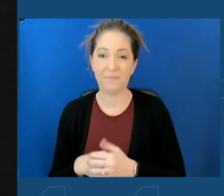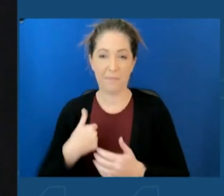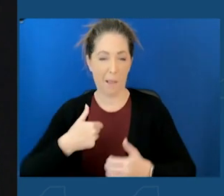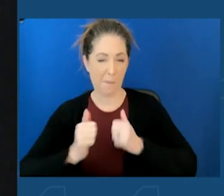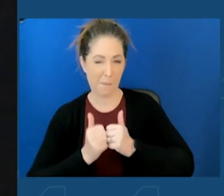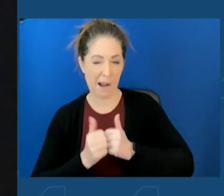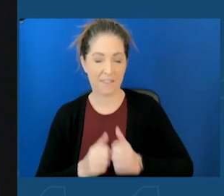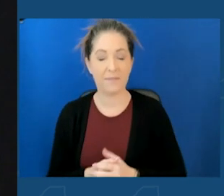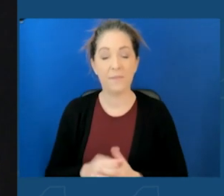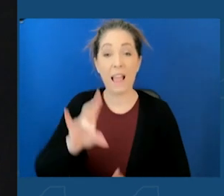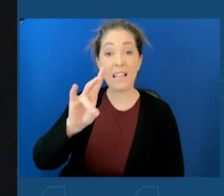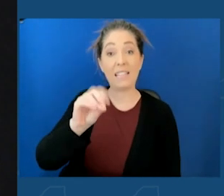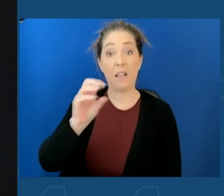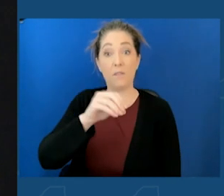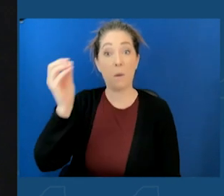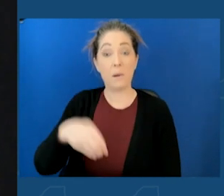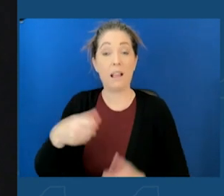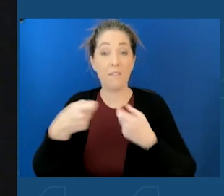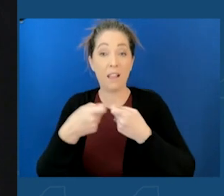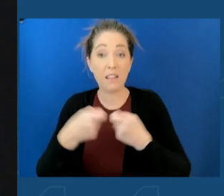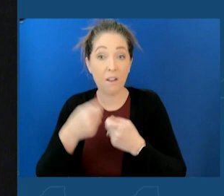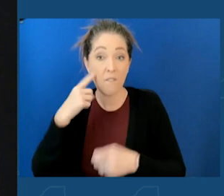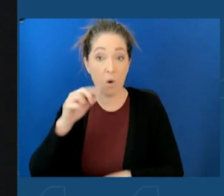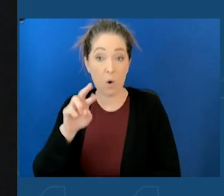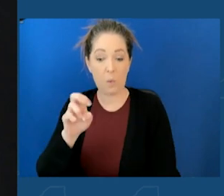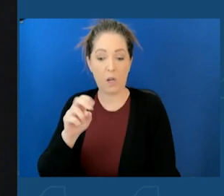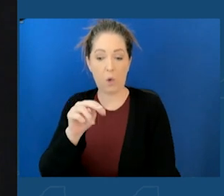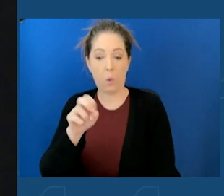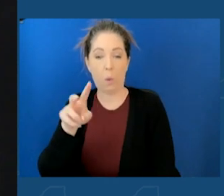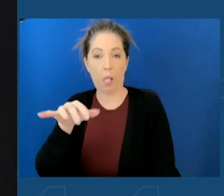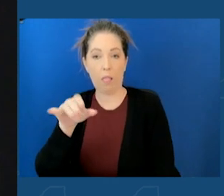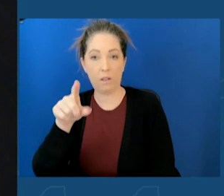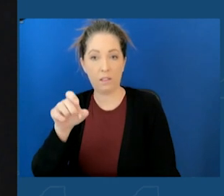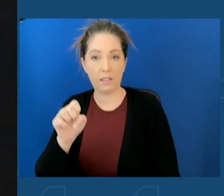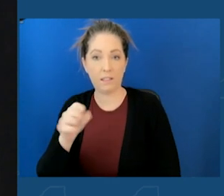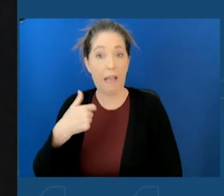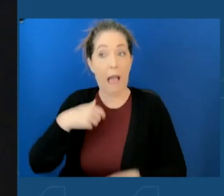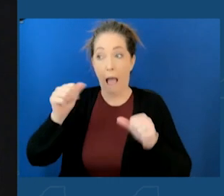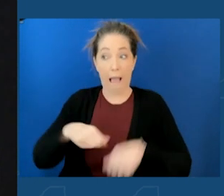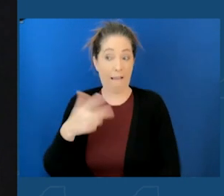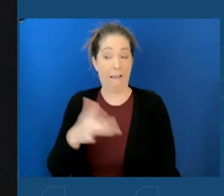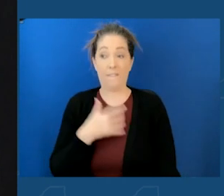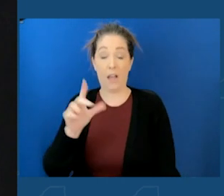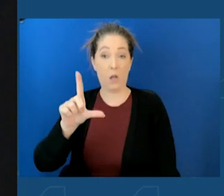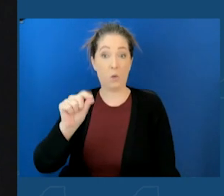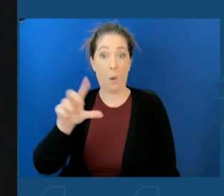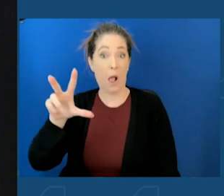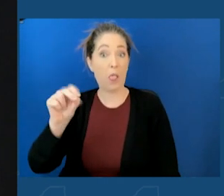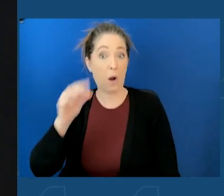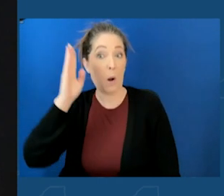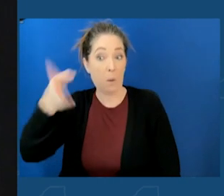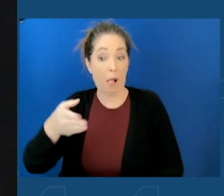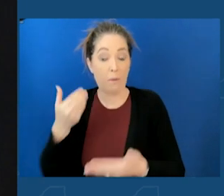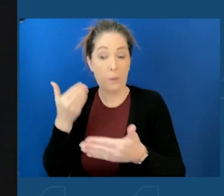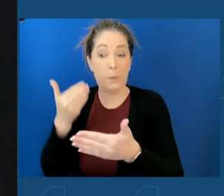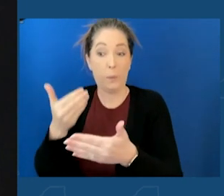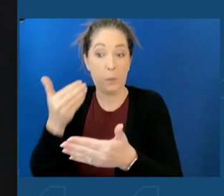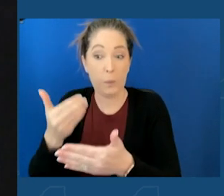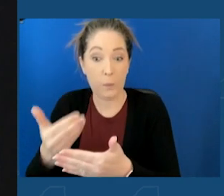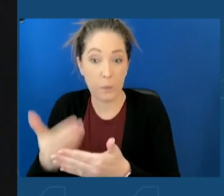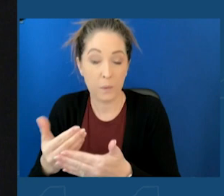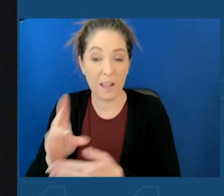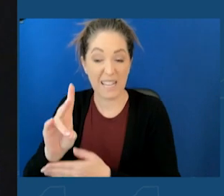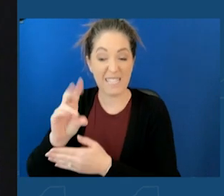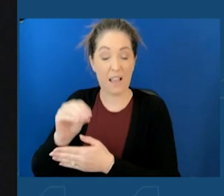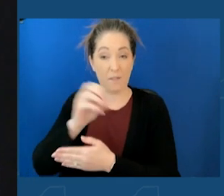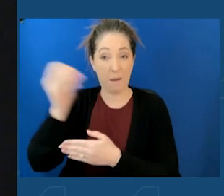electricity from renewables by 2030. 2030 is right around the corner. I can feel 2030 coming. It's not that far off anymore. 70% of